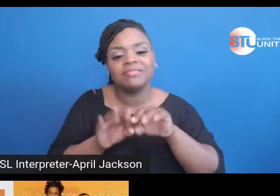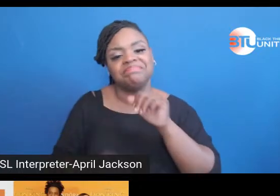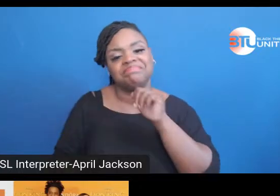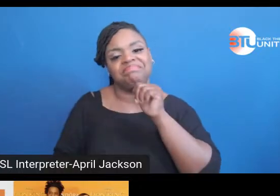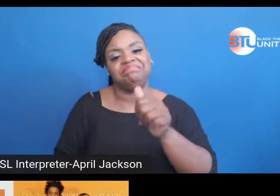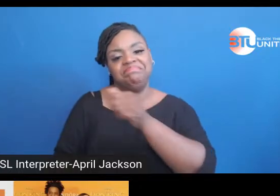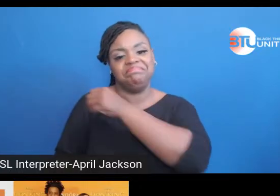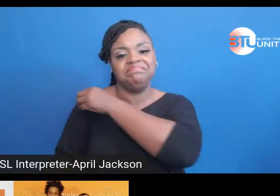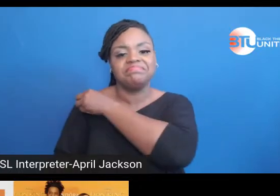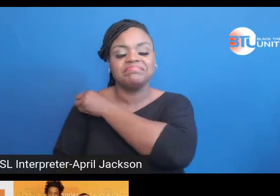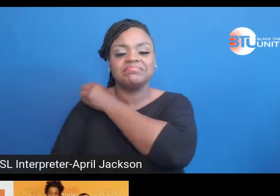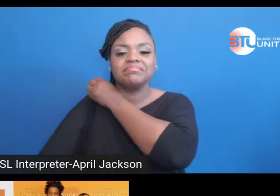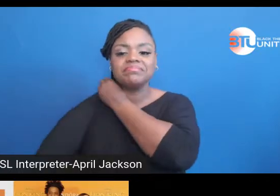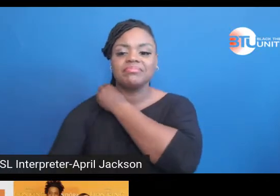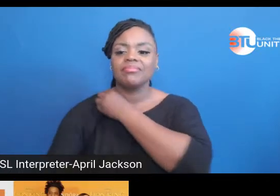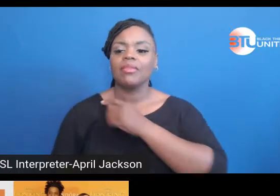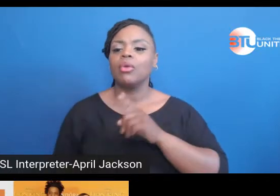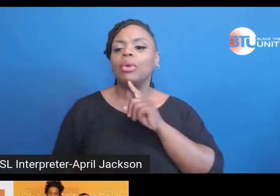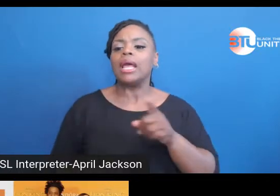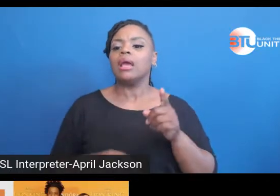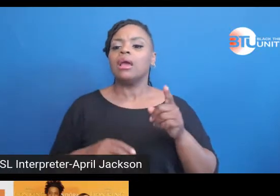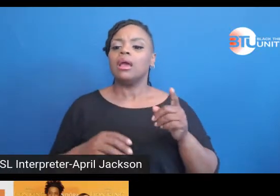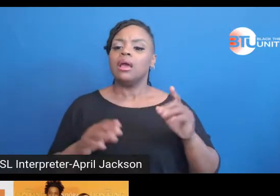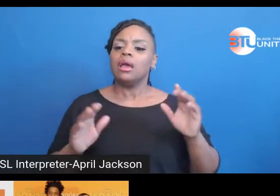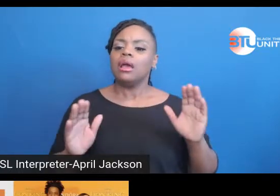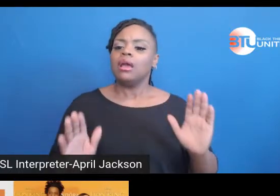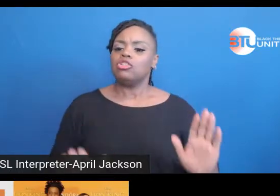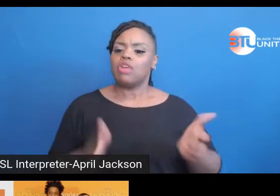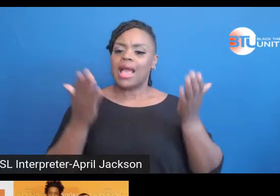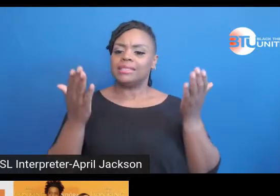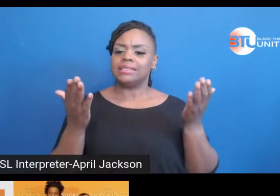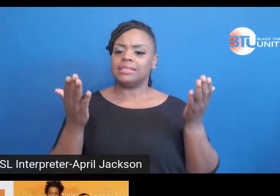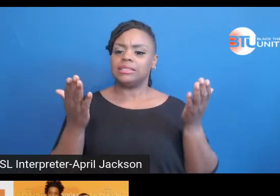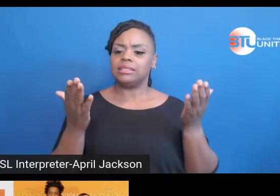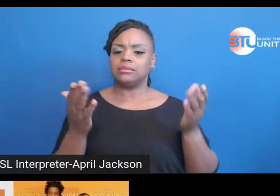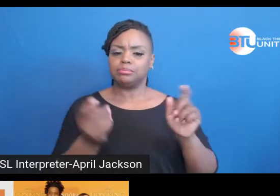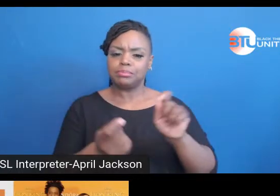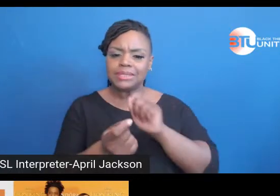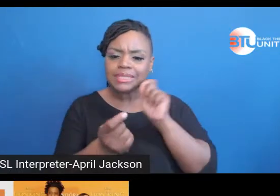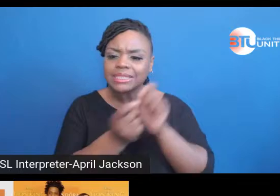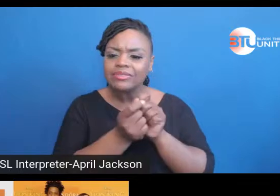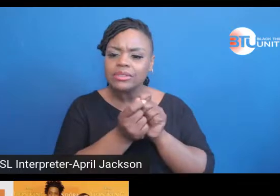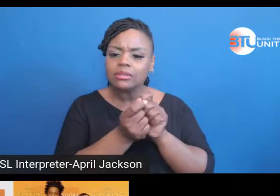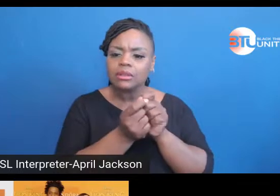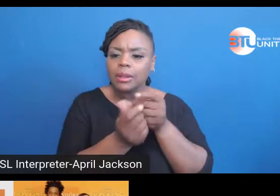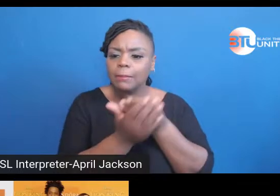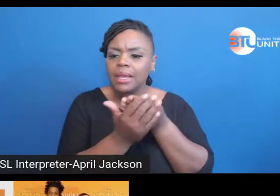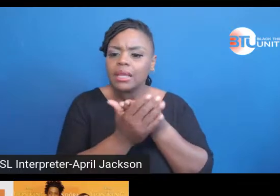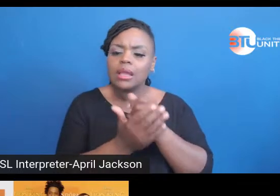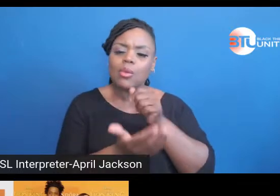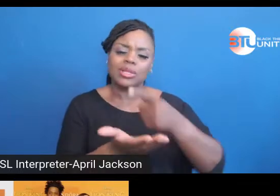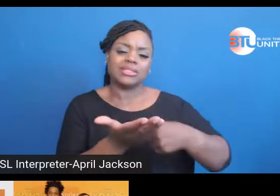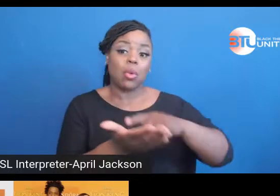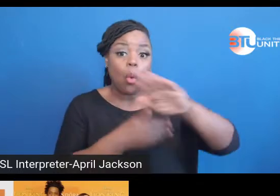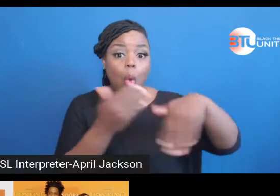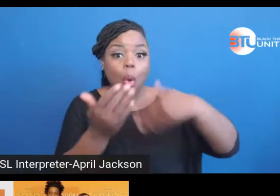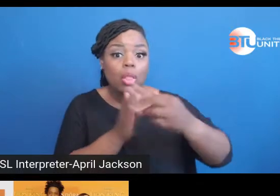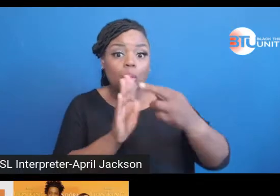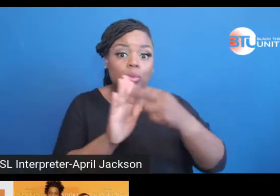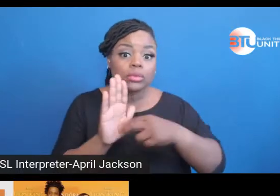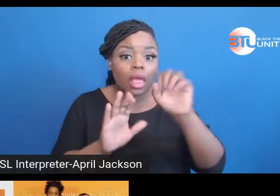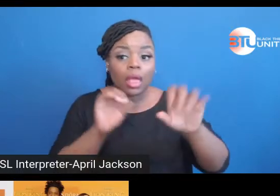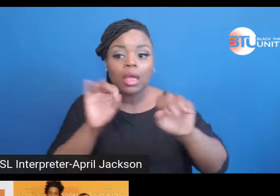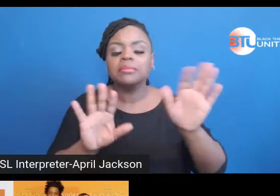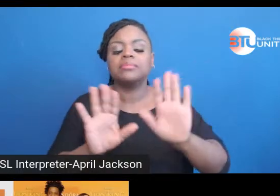to raise certain amounts of money, and I won't go through all the rules, I'm just telling you that they exist,